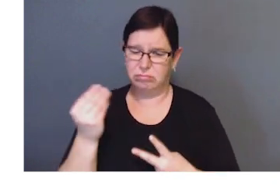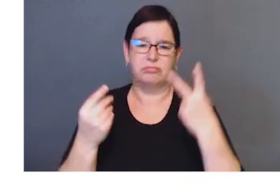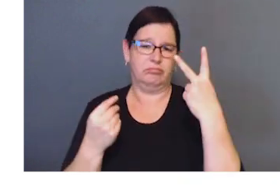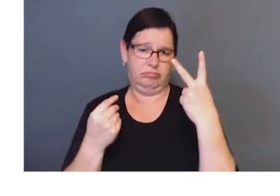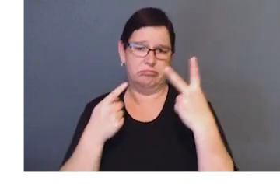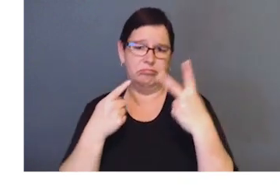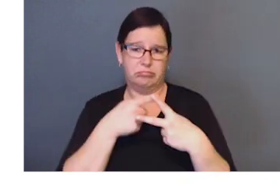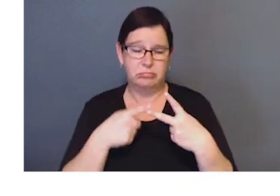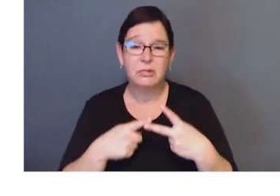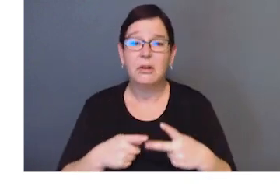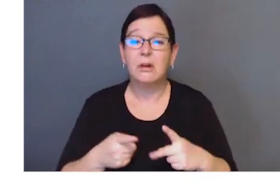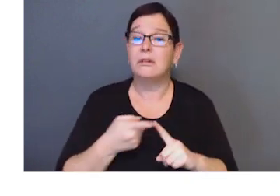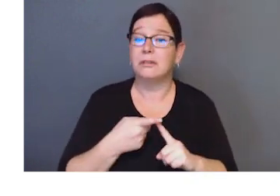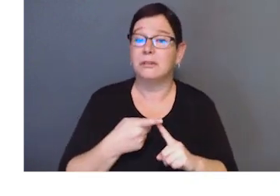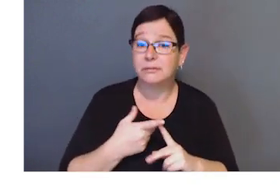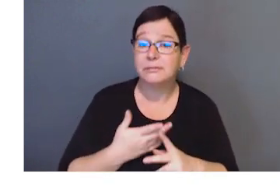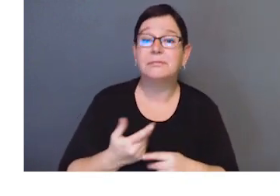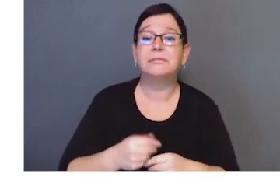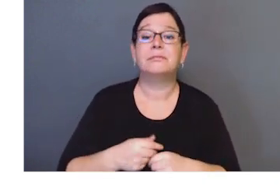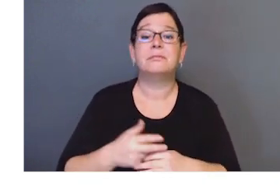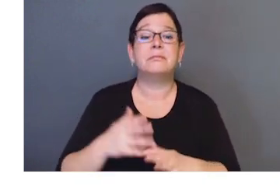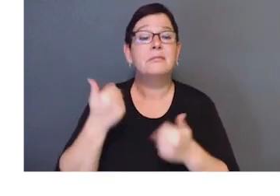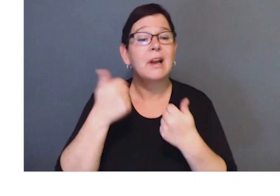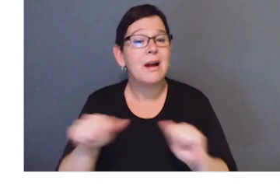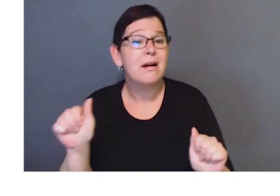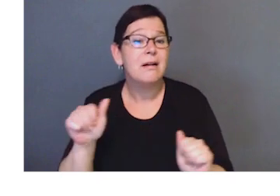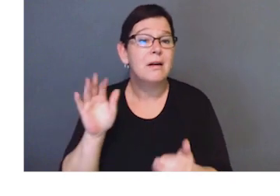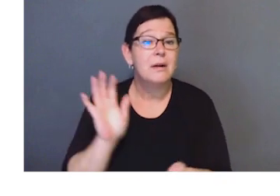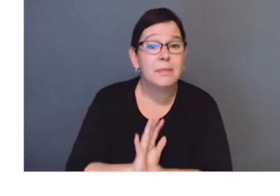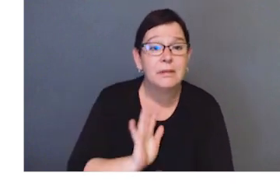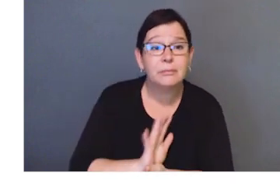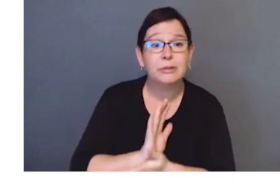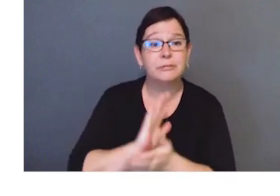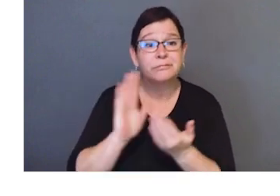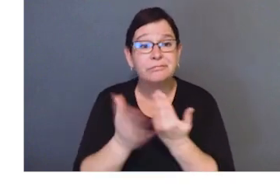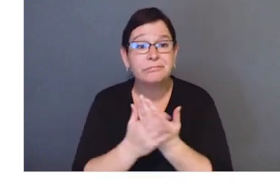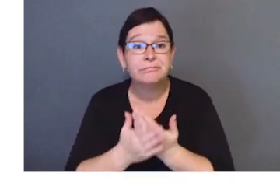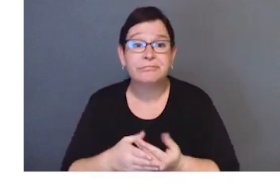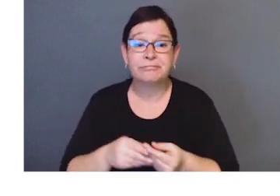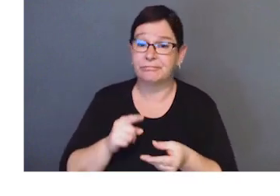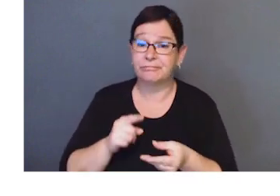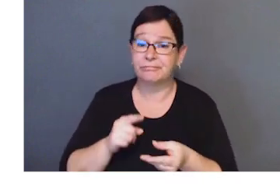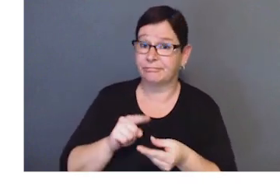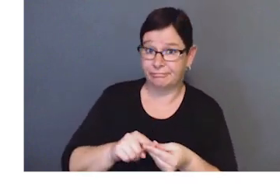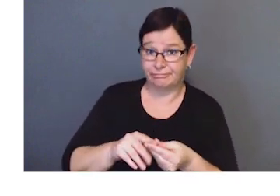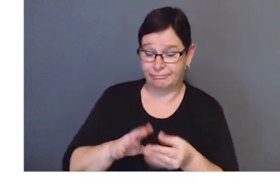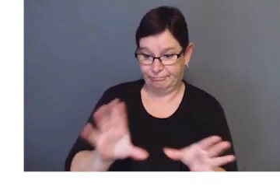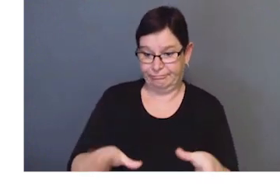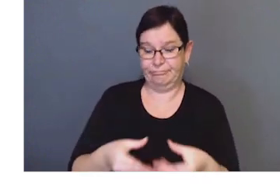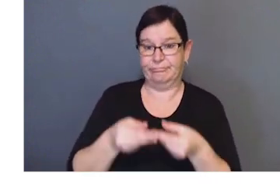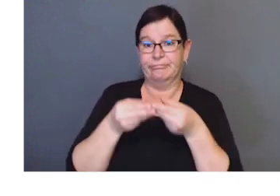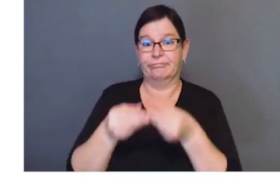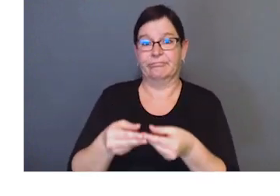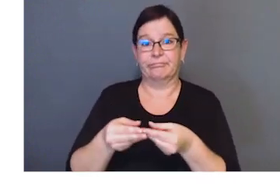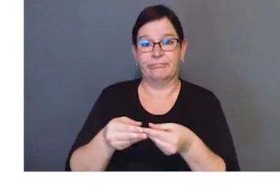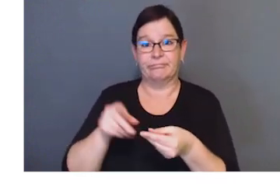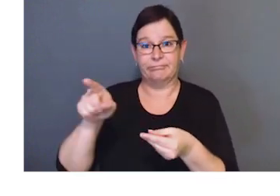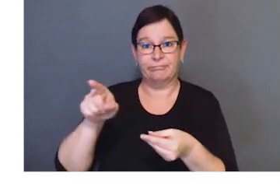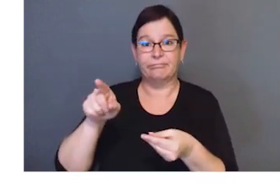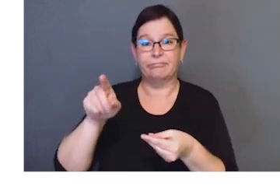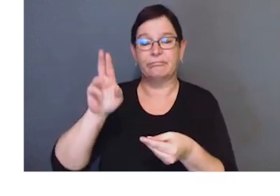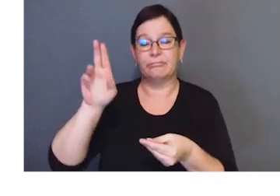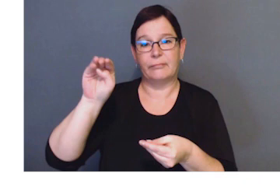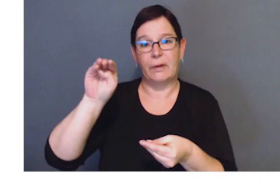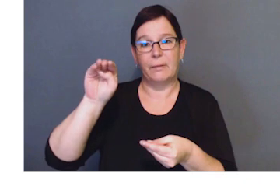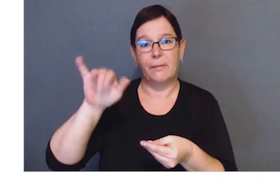letter or document. The first is to submit electronically by using the Submit Documents feature